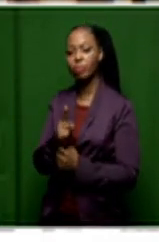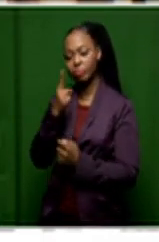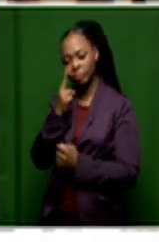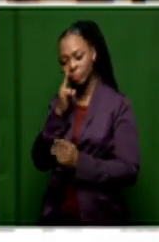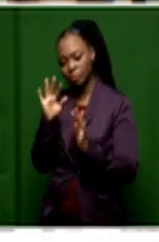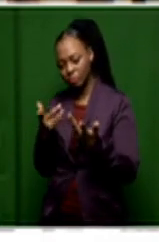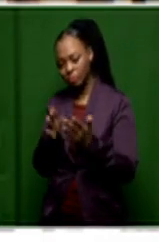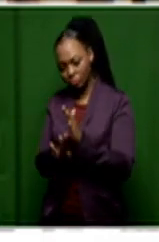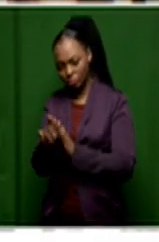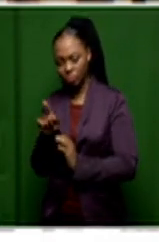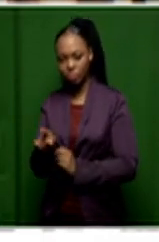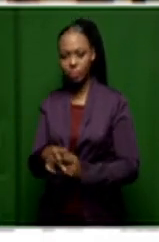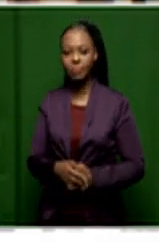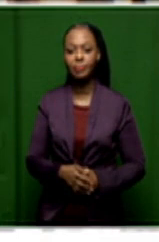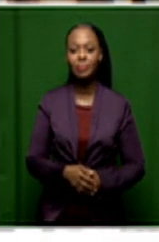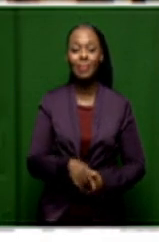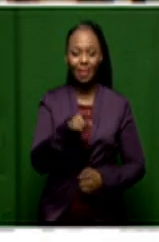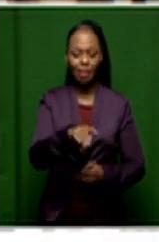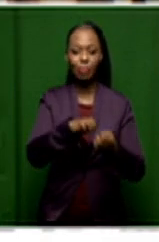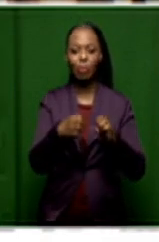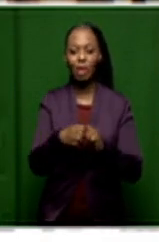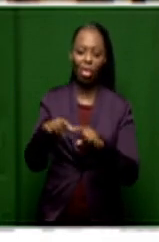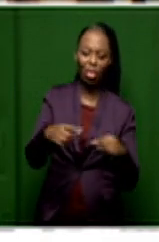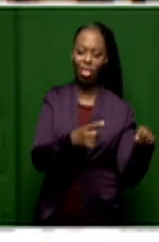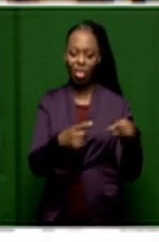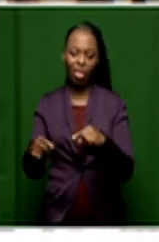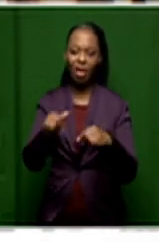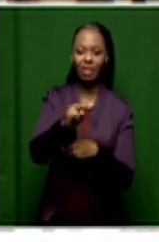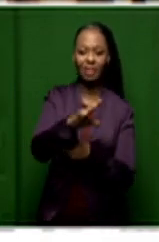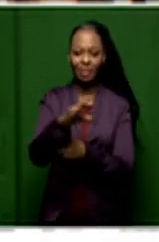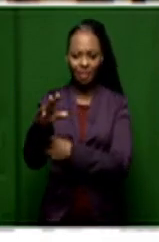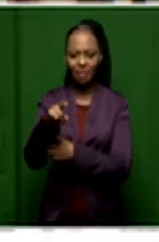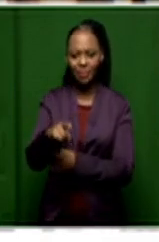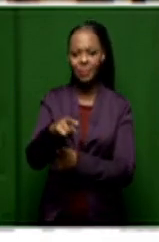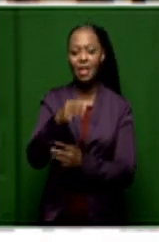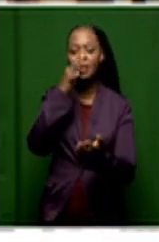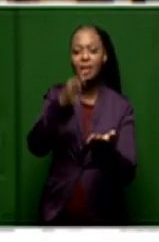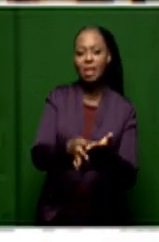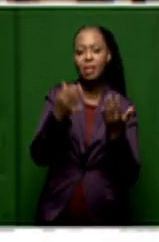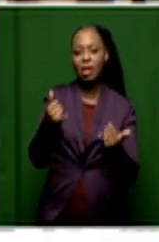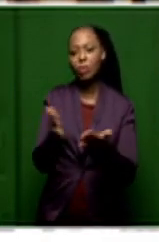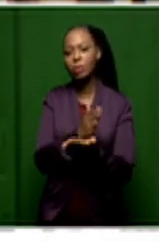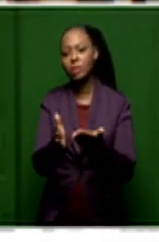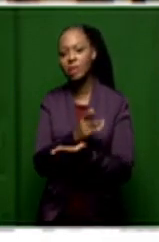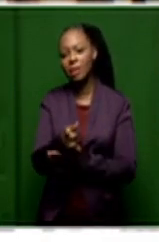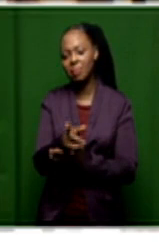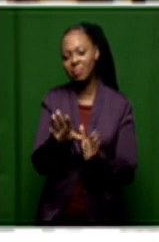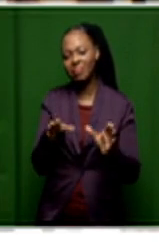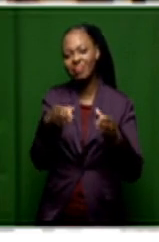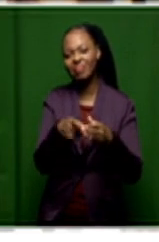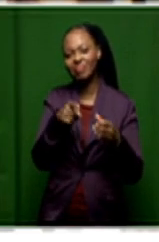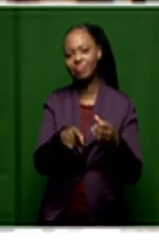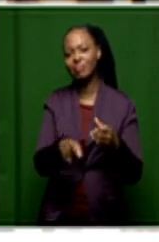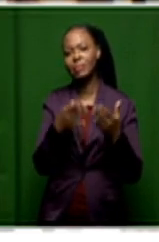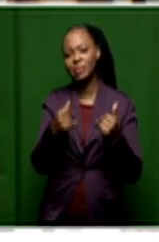importance of these factional battles within the ANC that suggest that there are sections within the party that are